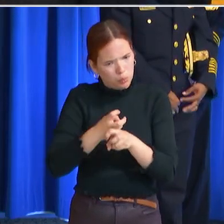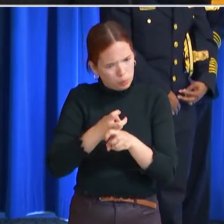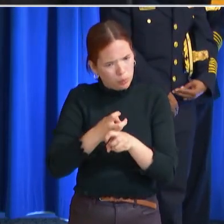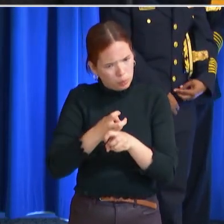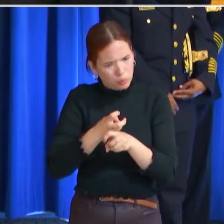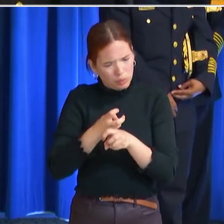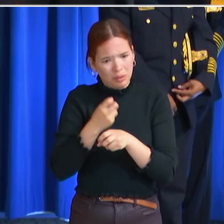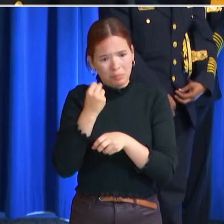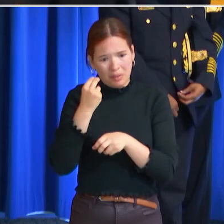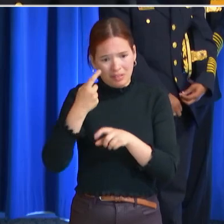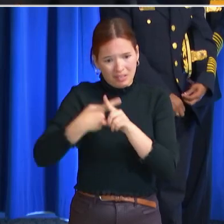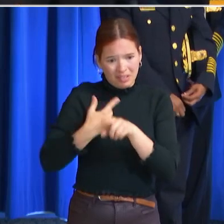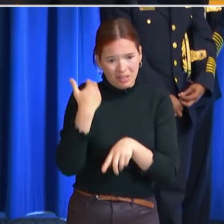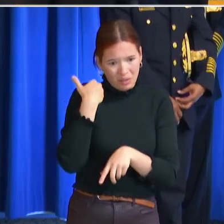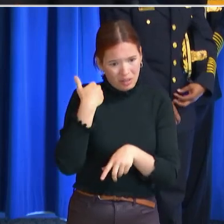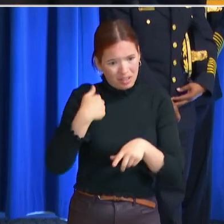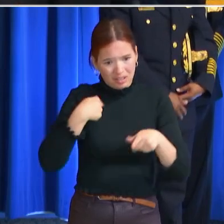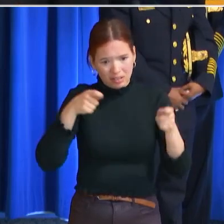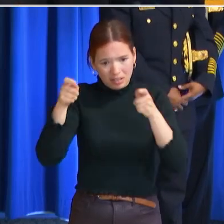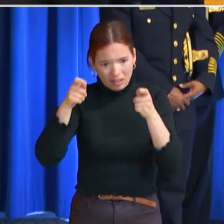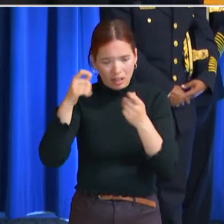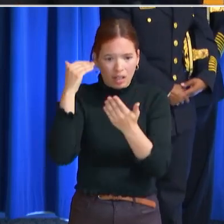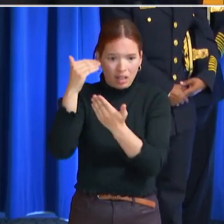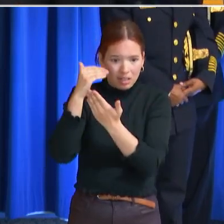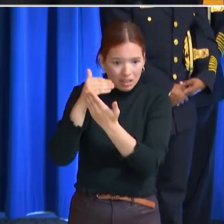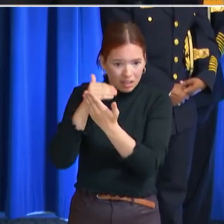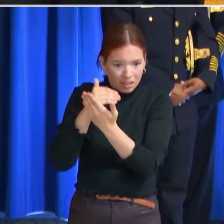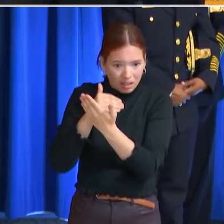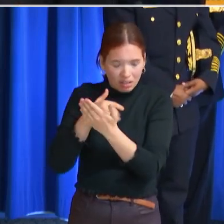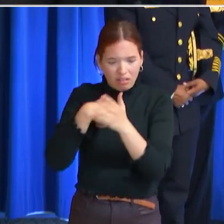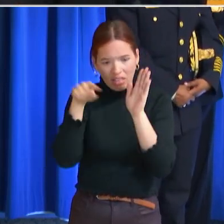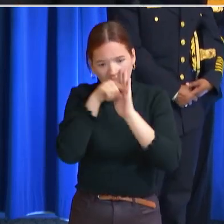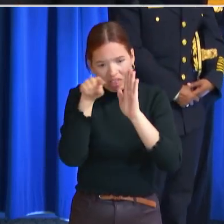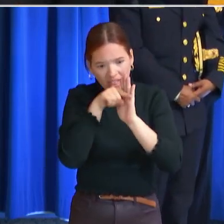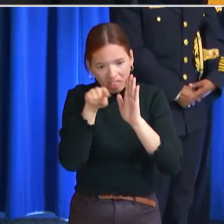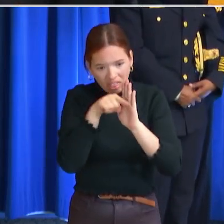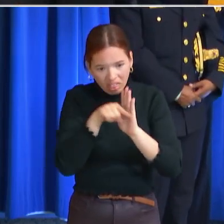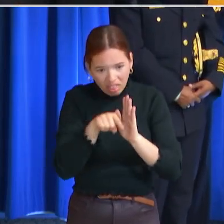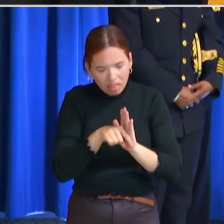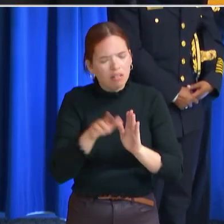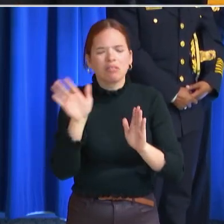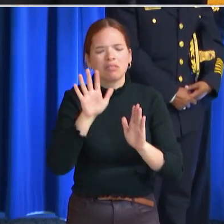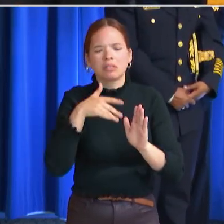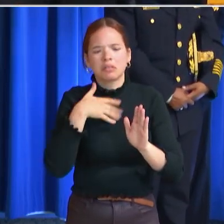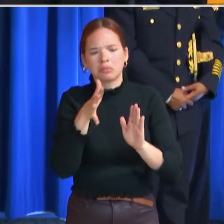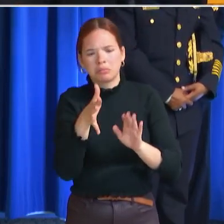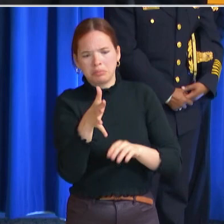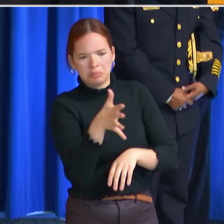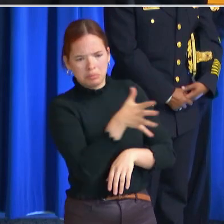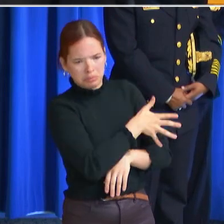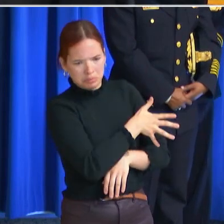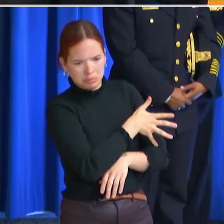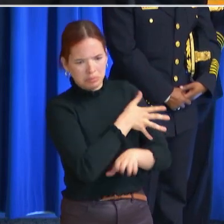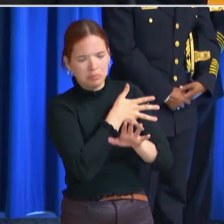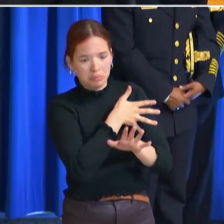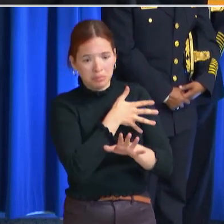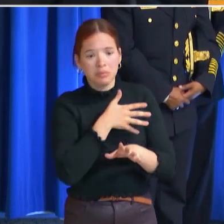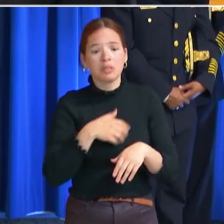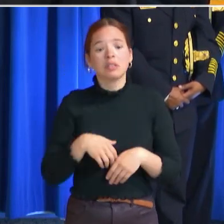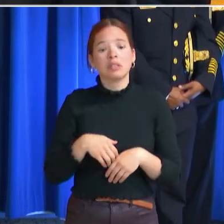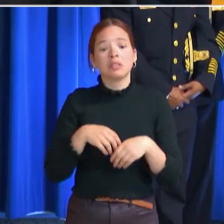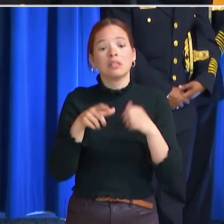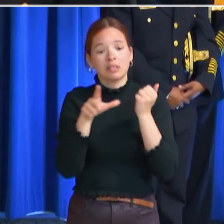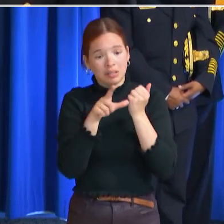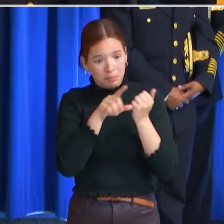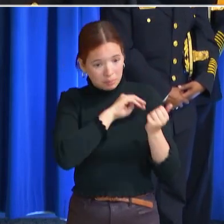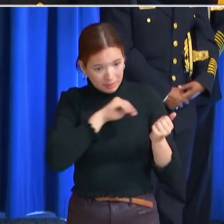many ways, I don't have to list all the negative things that have been in the press, but you've lost 2 deputy mayors who left